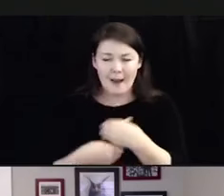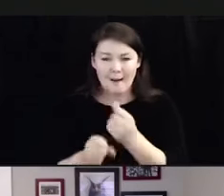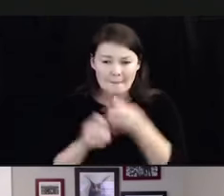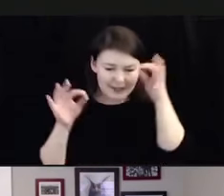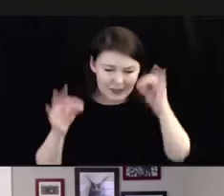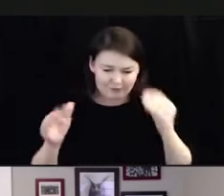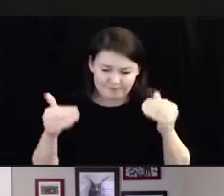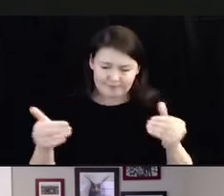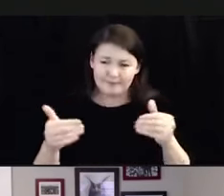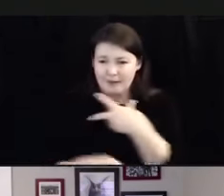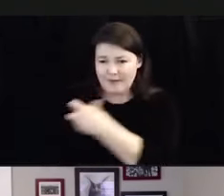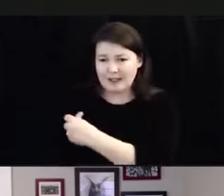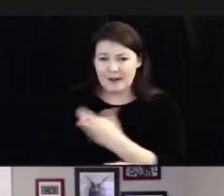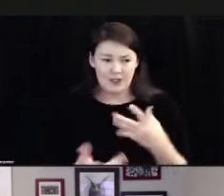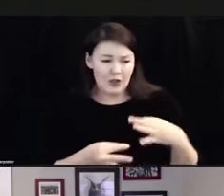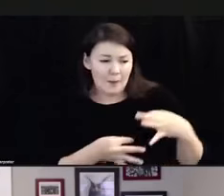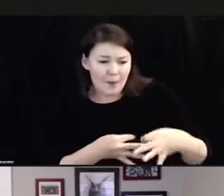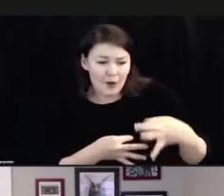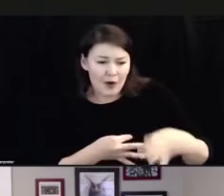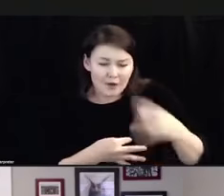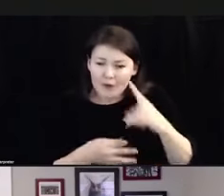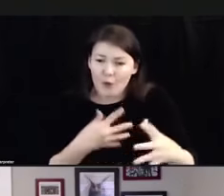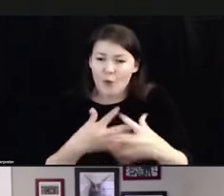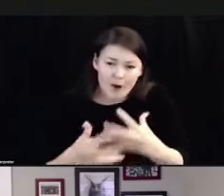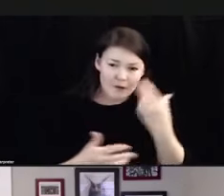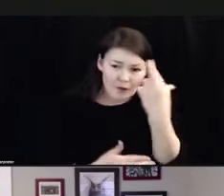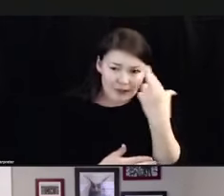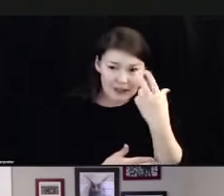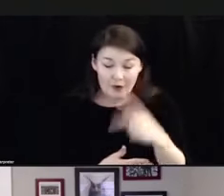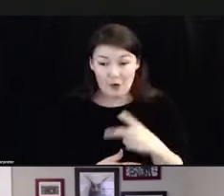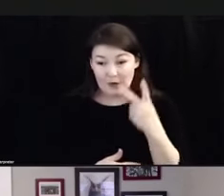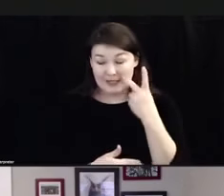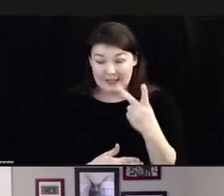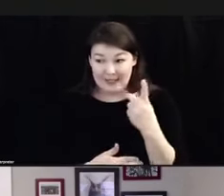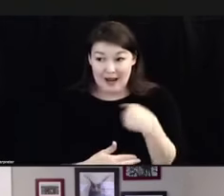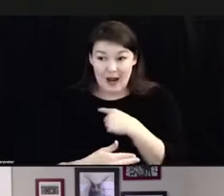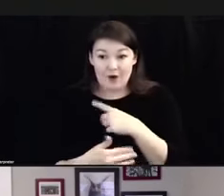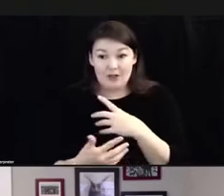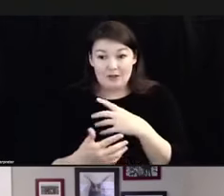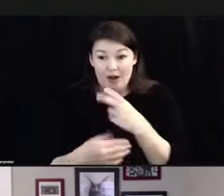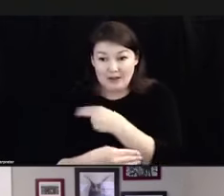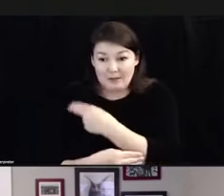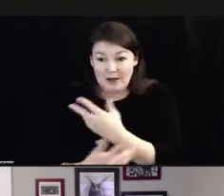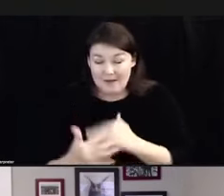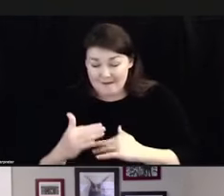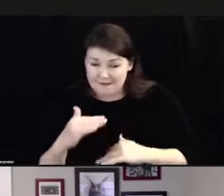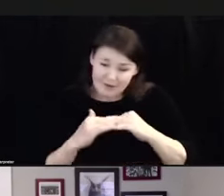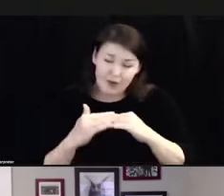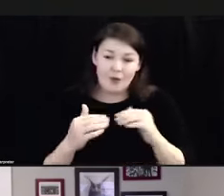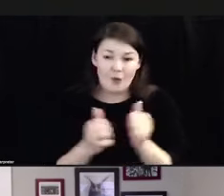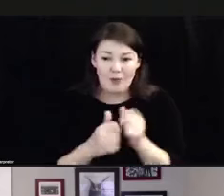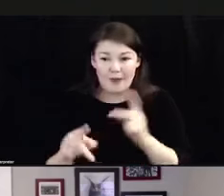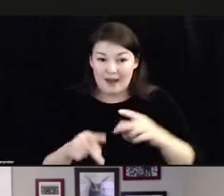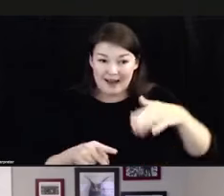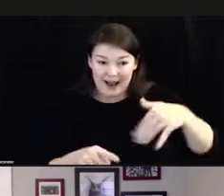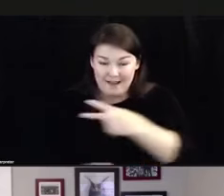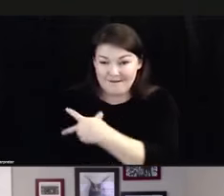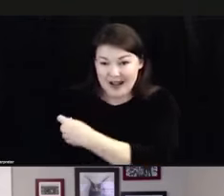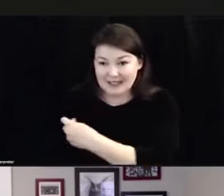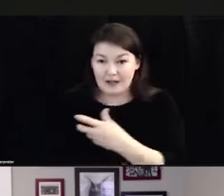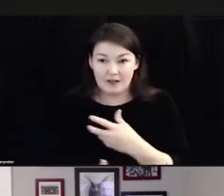been putting it off for whatever reason. You see our hospitals filled with people who are unvaccinated of all ages. You see